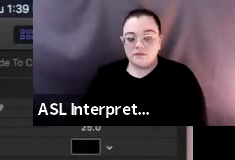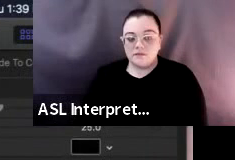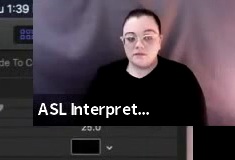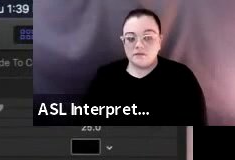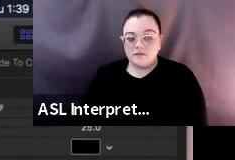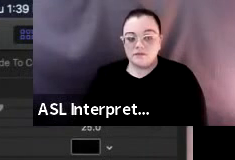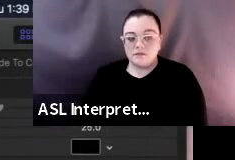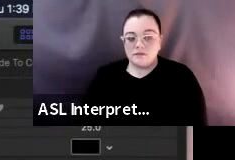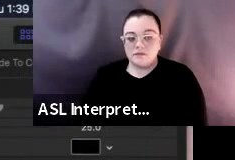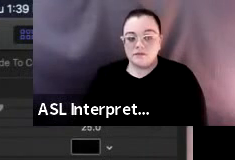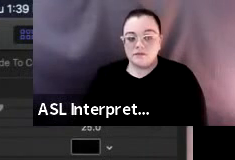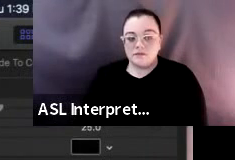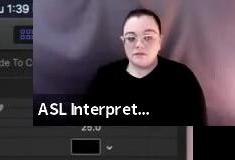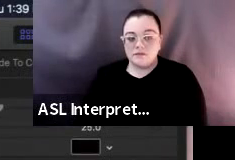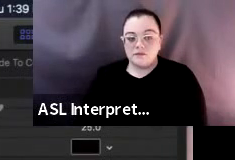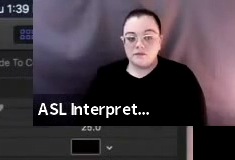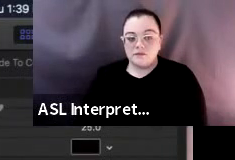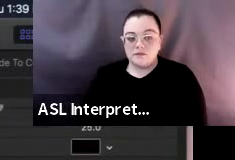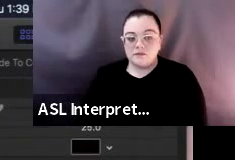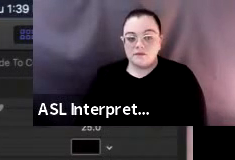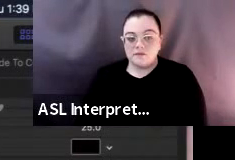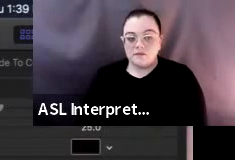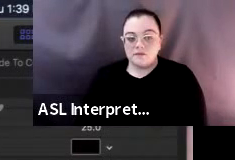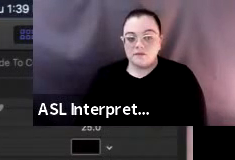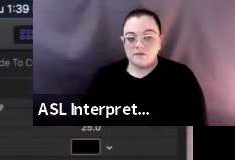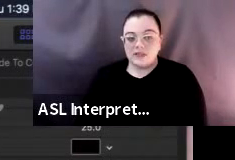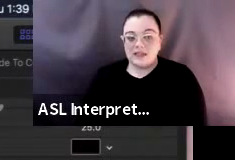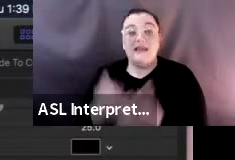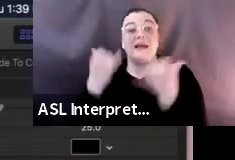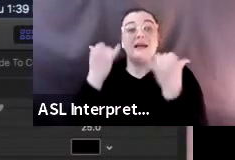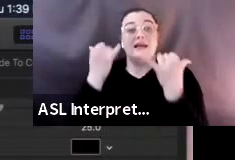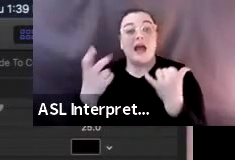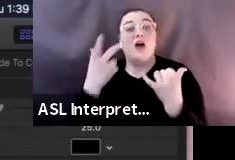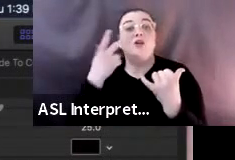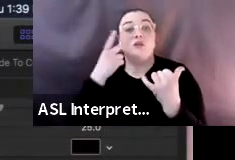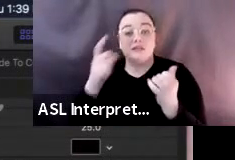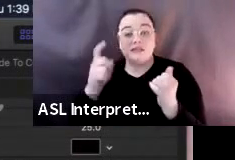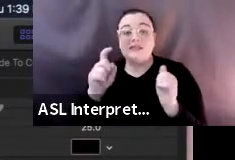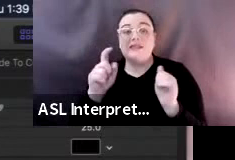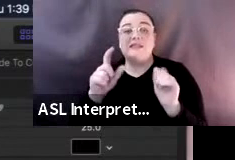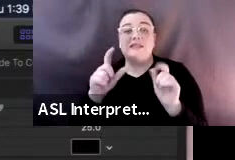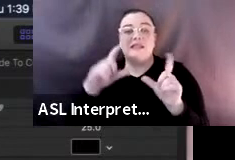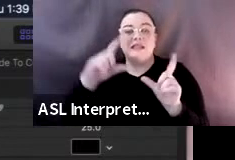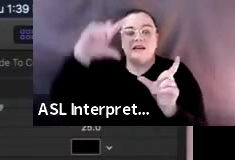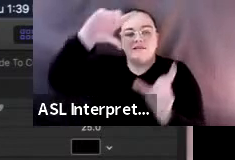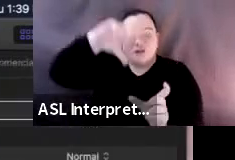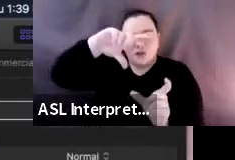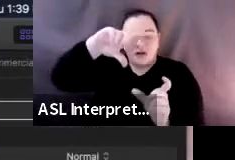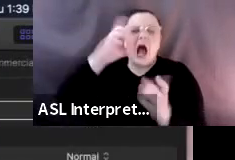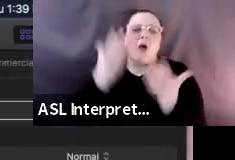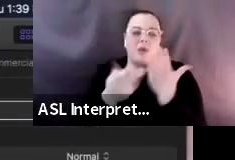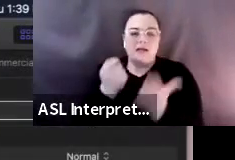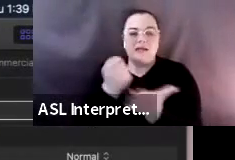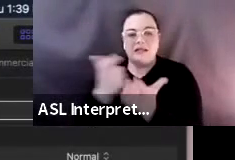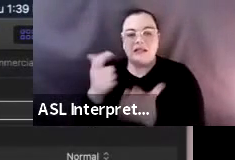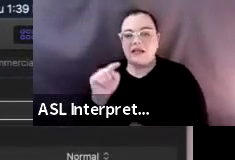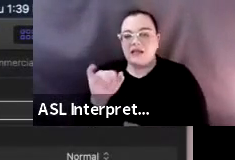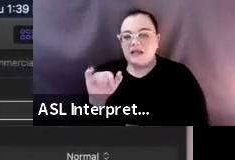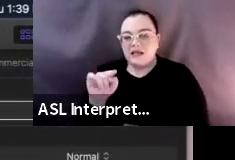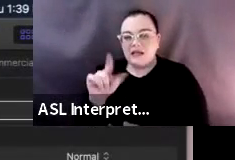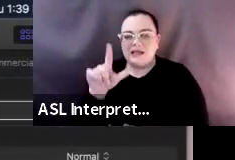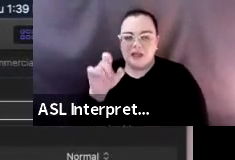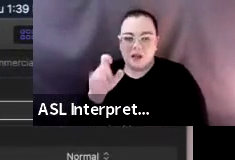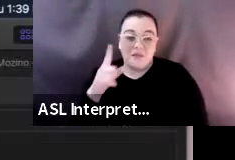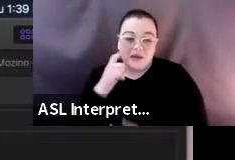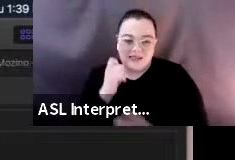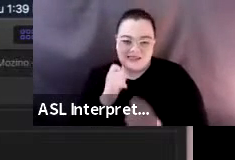the video is now in a vertical frame. You're the best. I'm going to probably delete that lower third title because it's kind